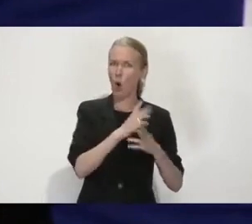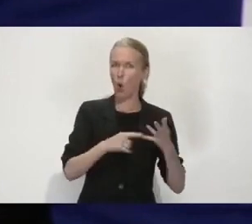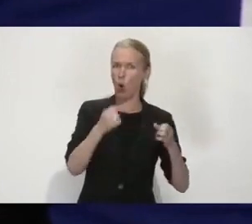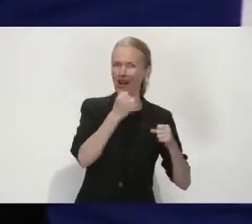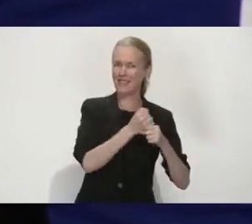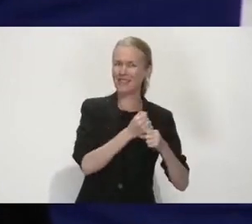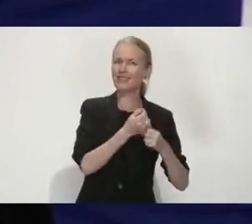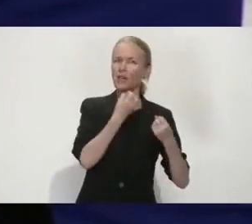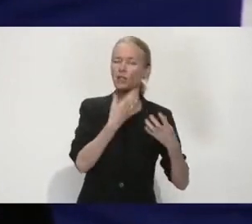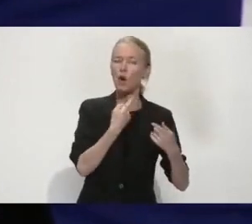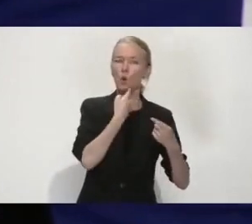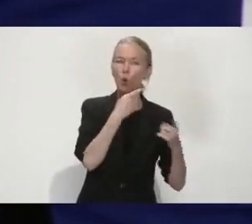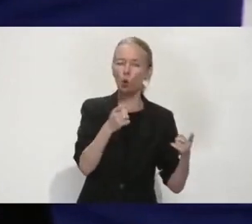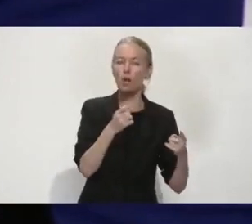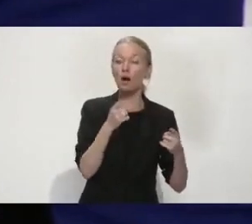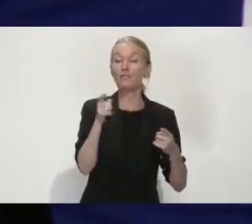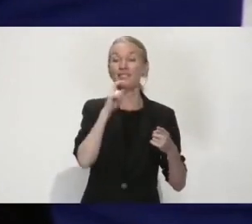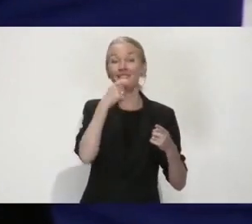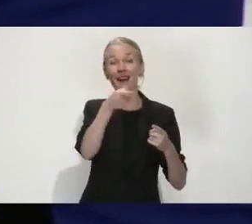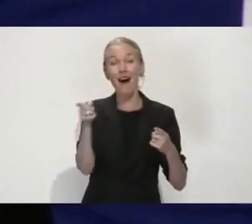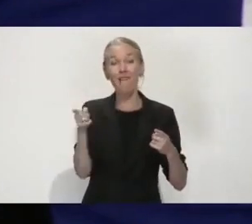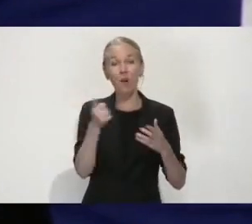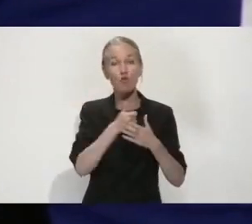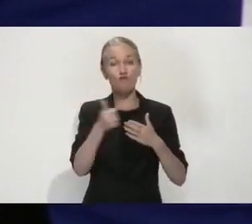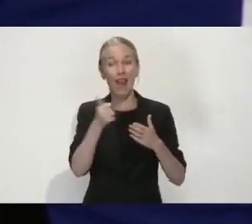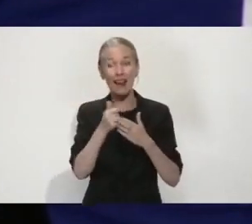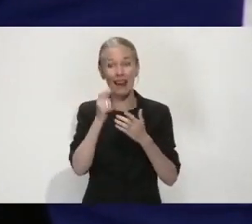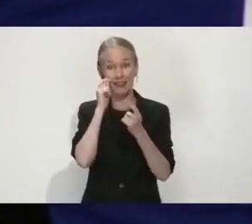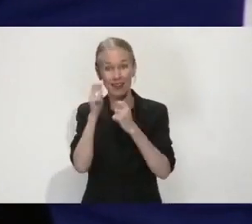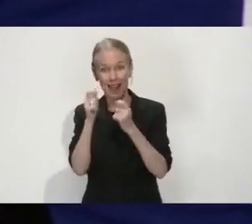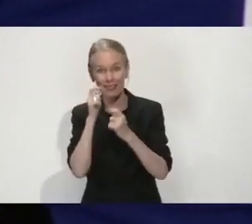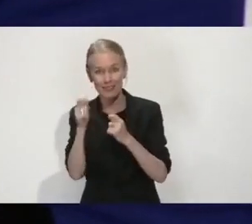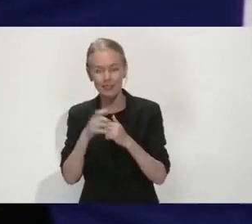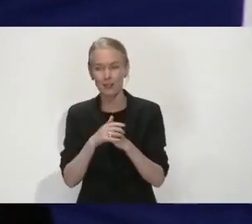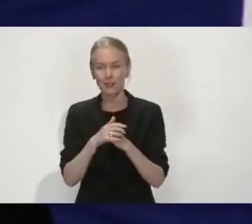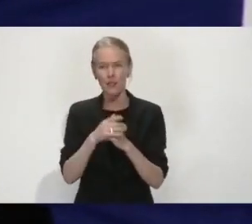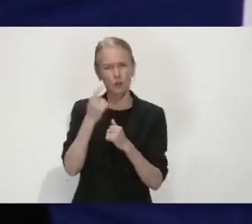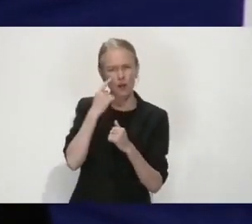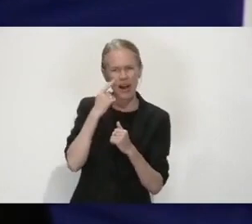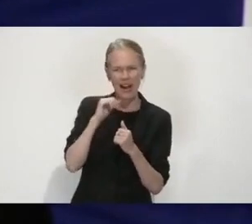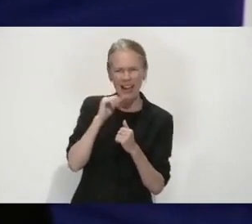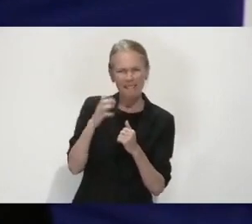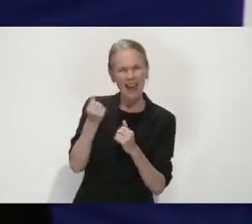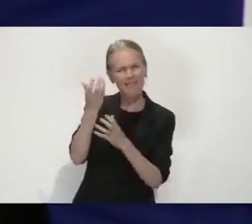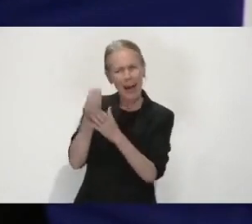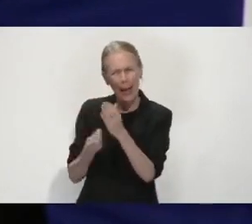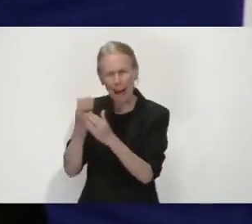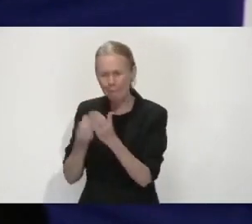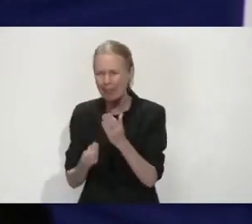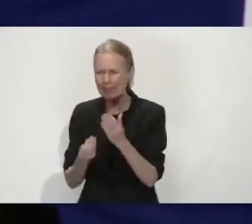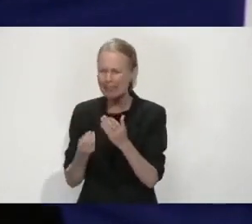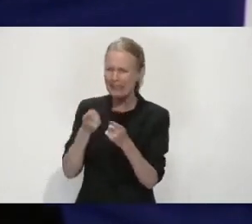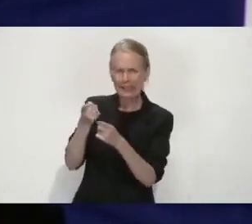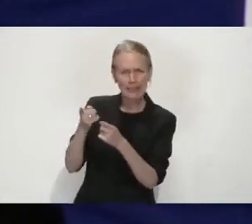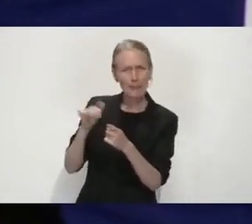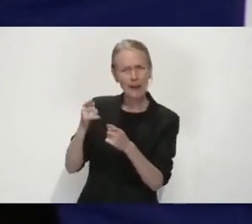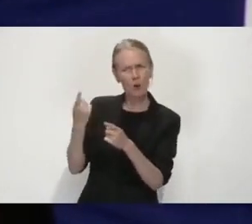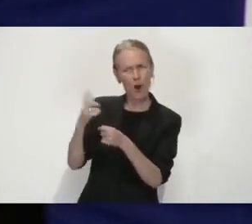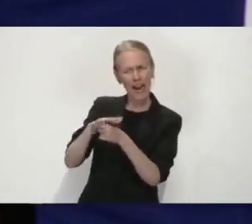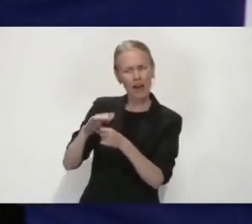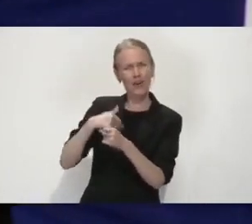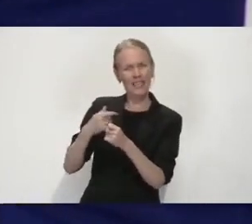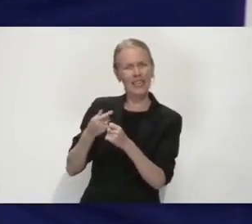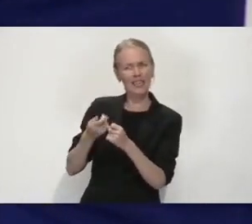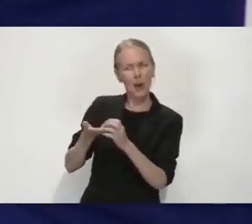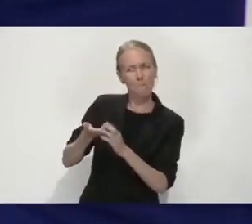identify where there were any kind of potholes in order being able to get high numbers of tests completed, and we've